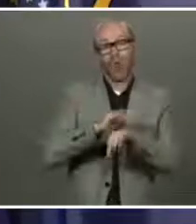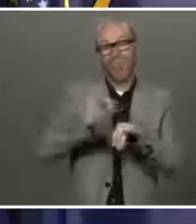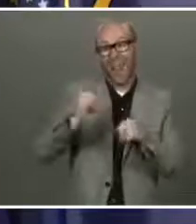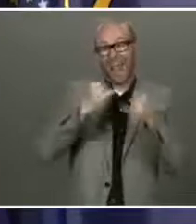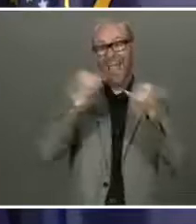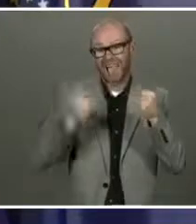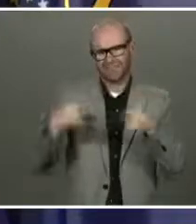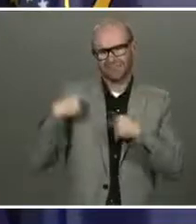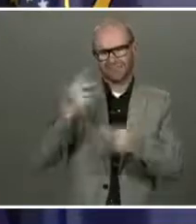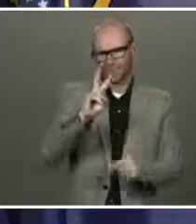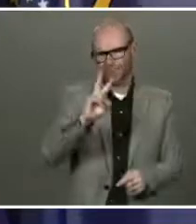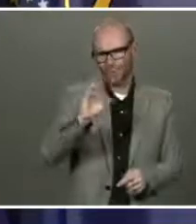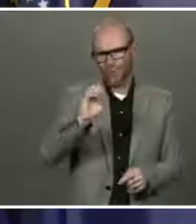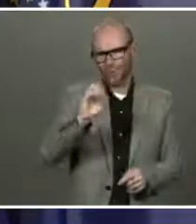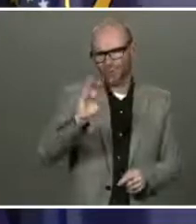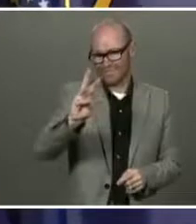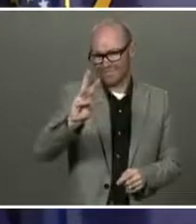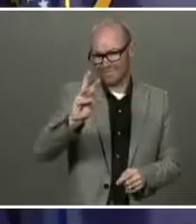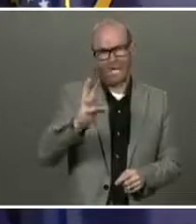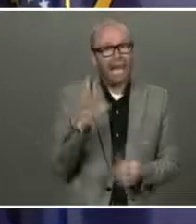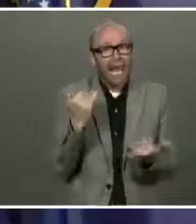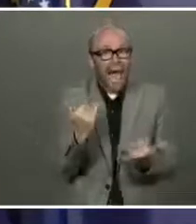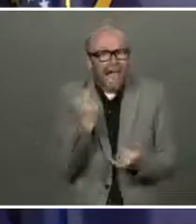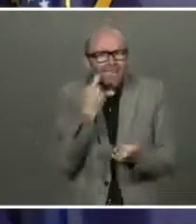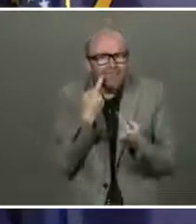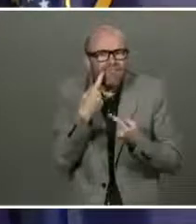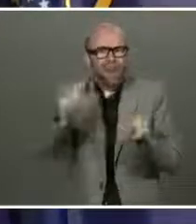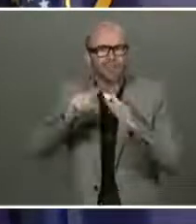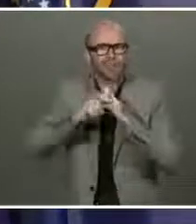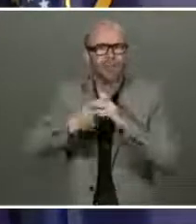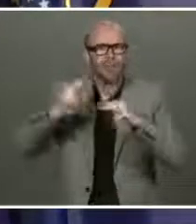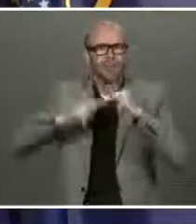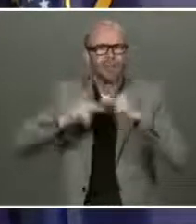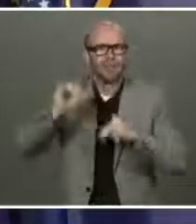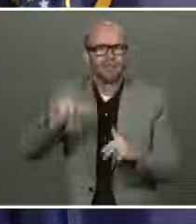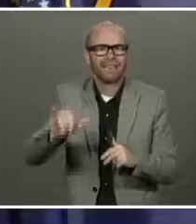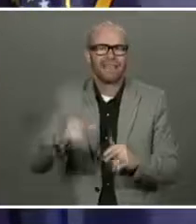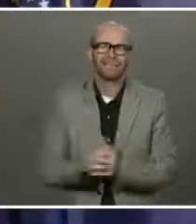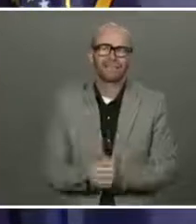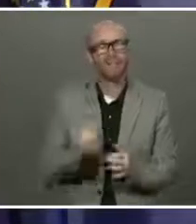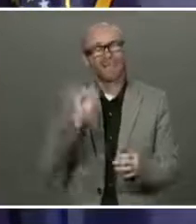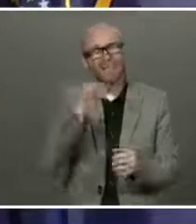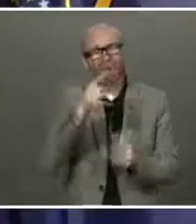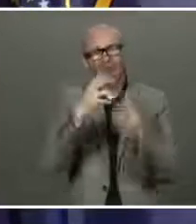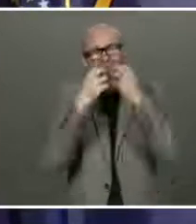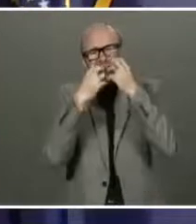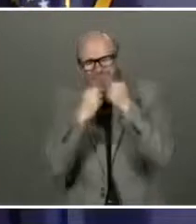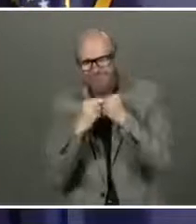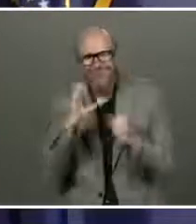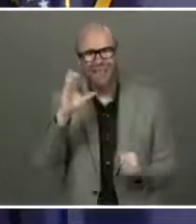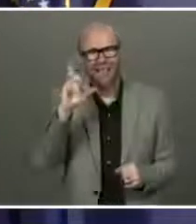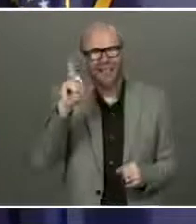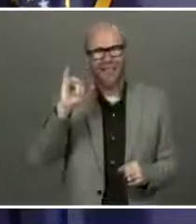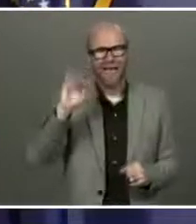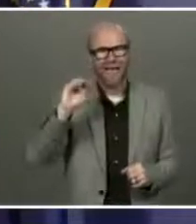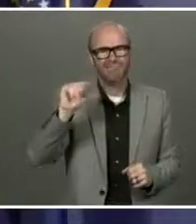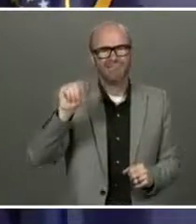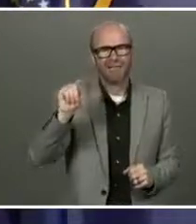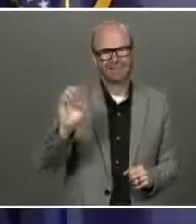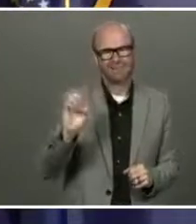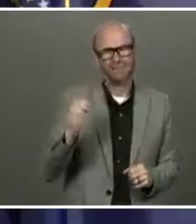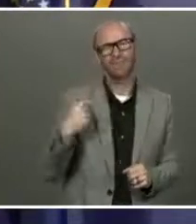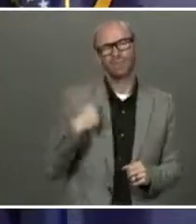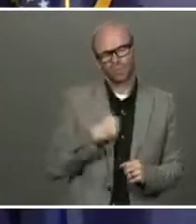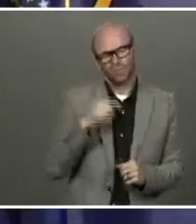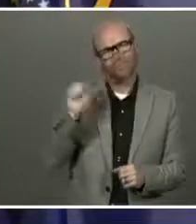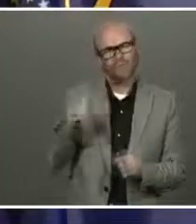and it's just now getting built. So if you really care about the climate and you care about reducing emissions, we have to find ways